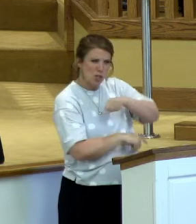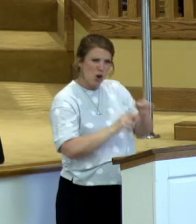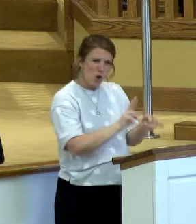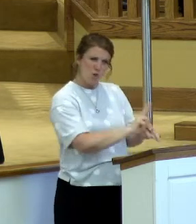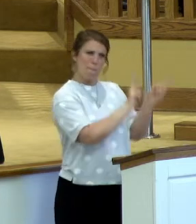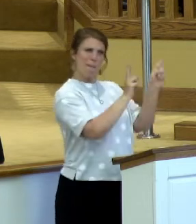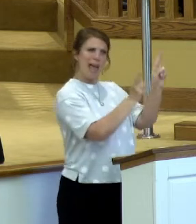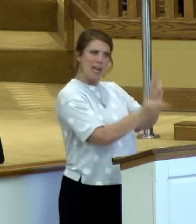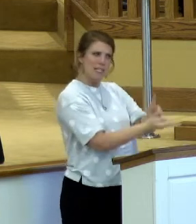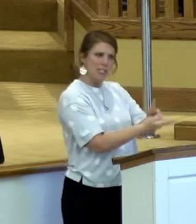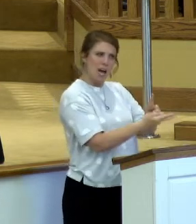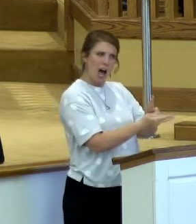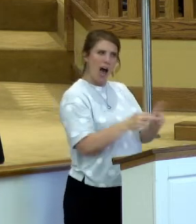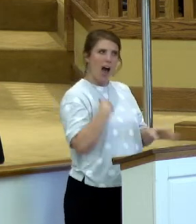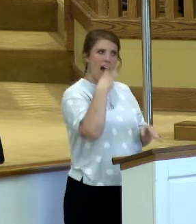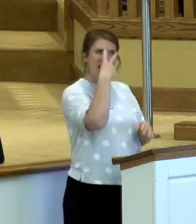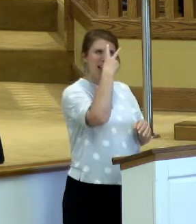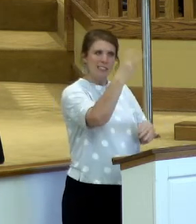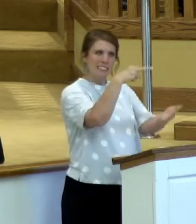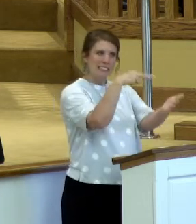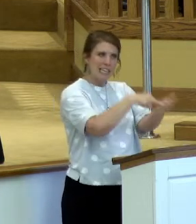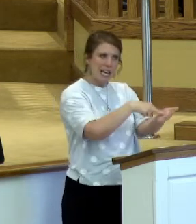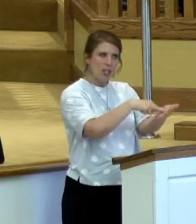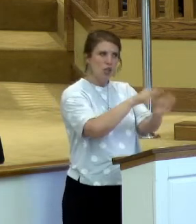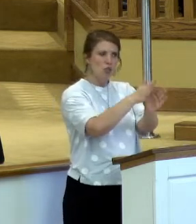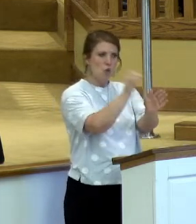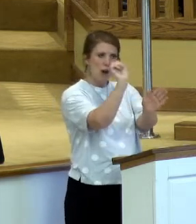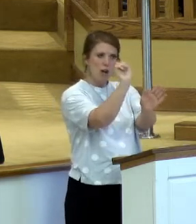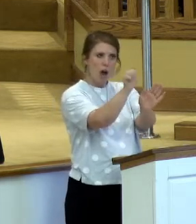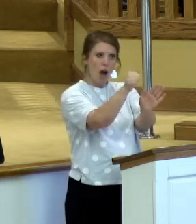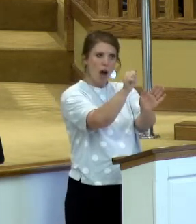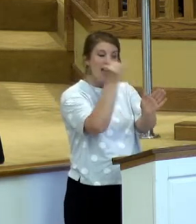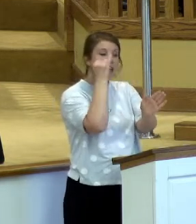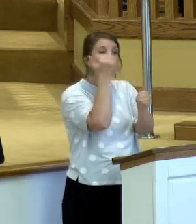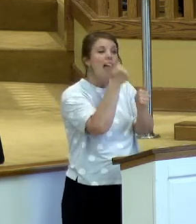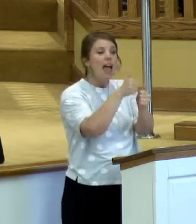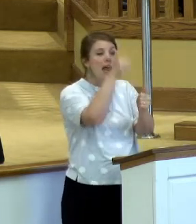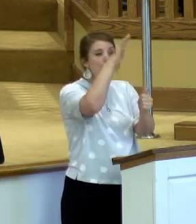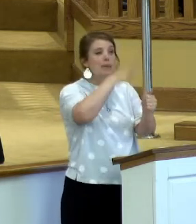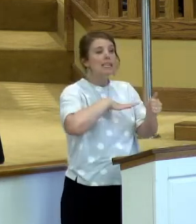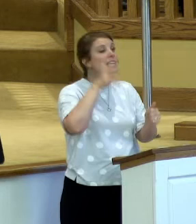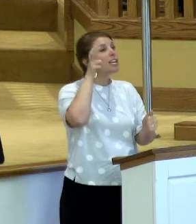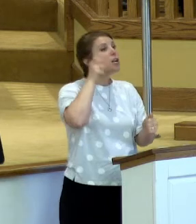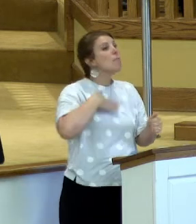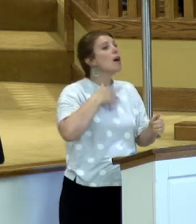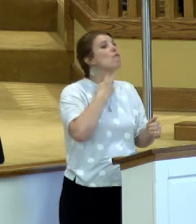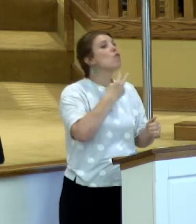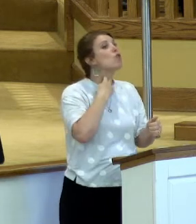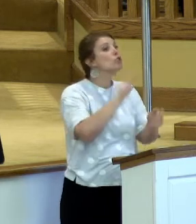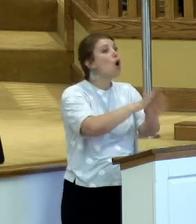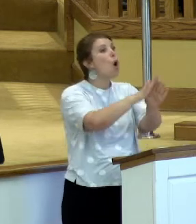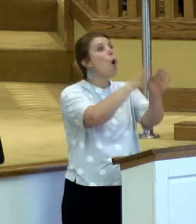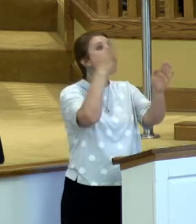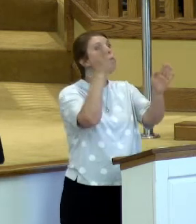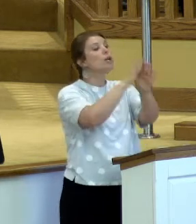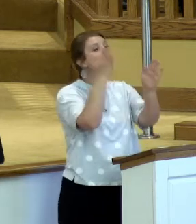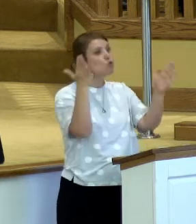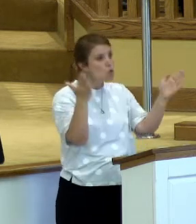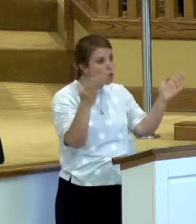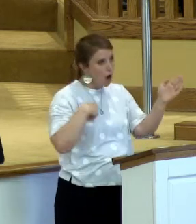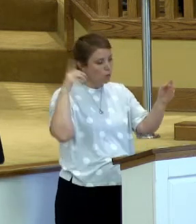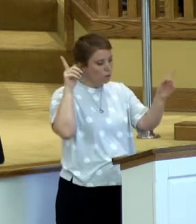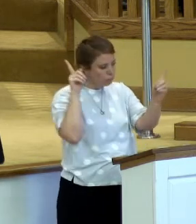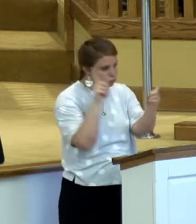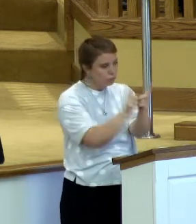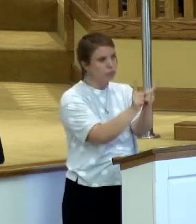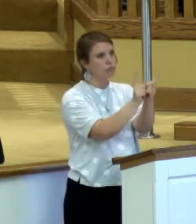repent. Behold, I stand at the door and knock. If any man hear my voice and open the door, I will come